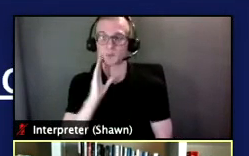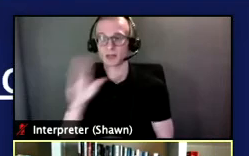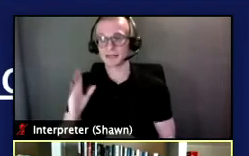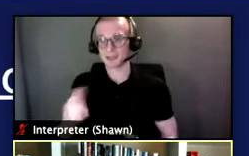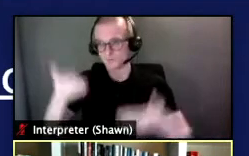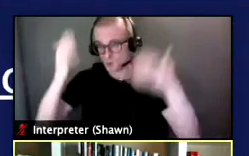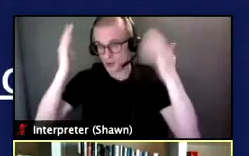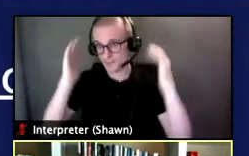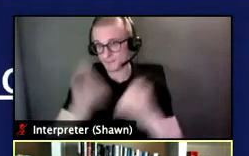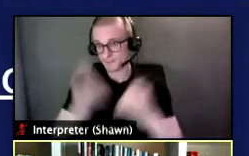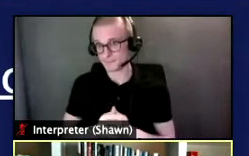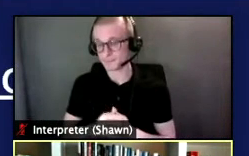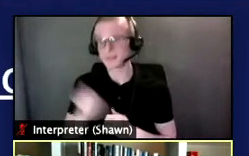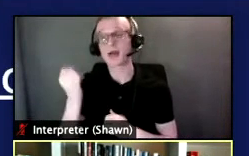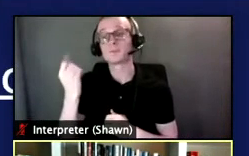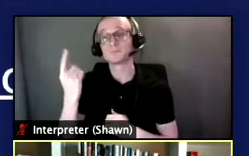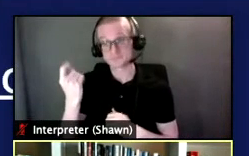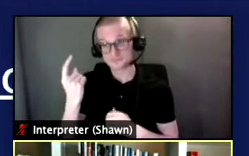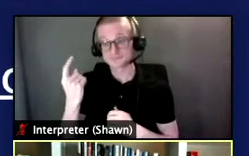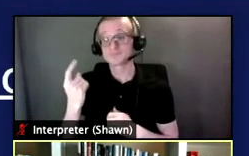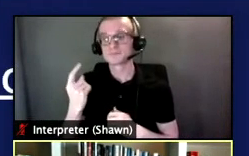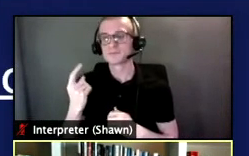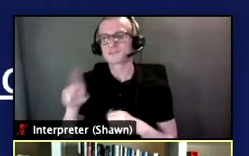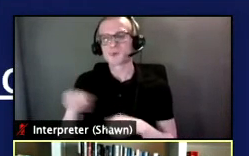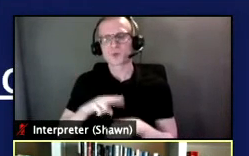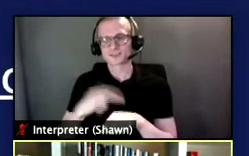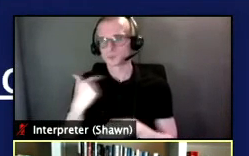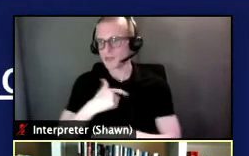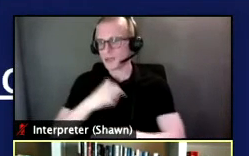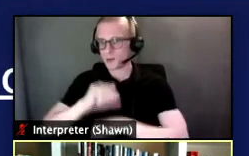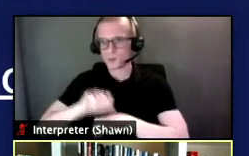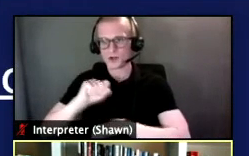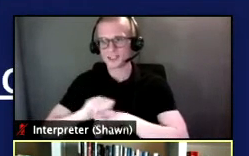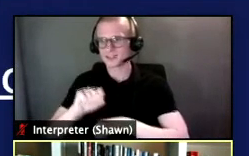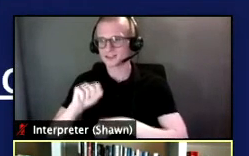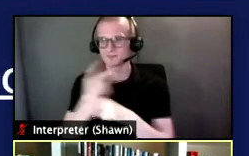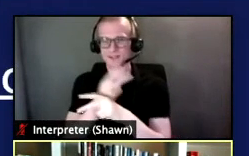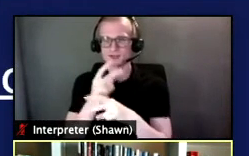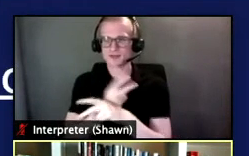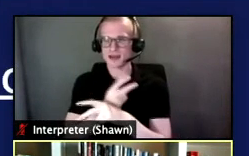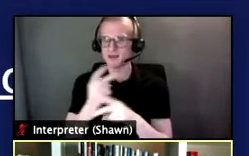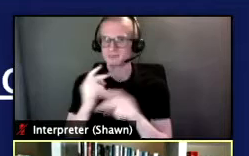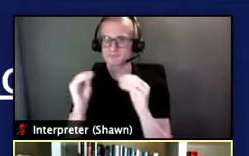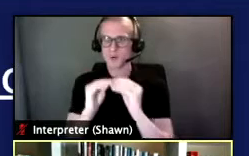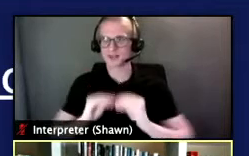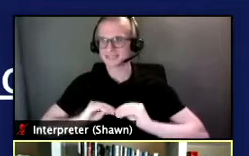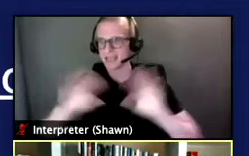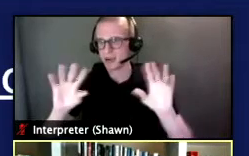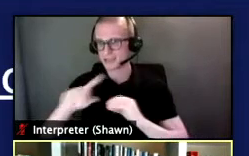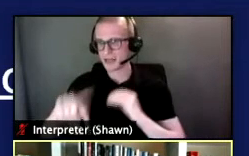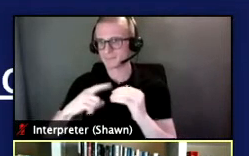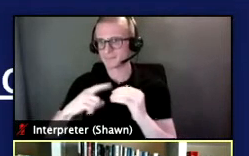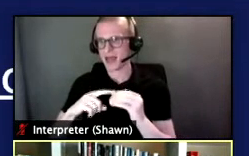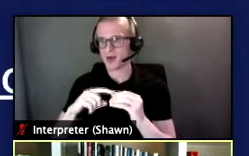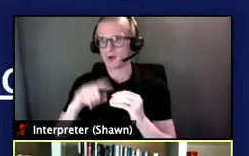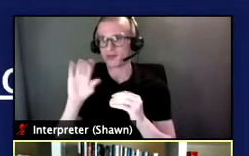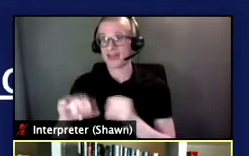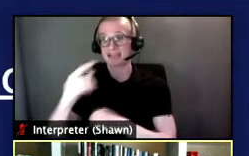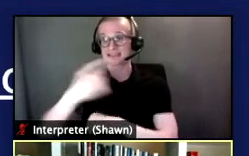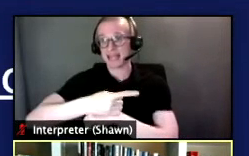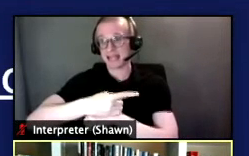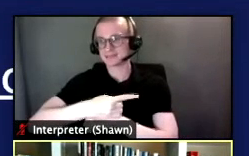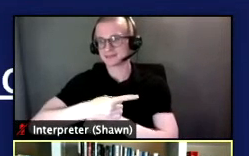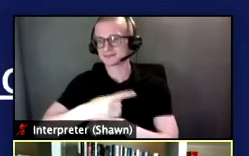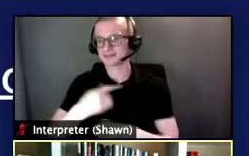underway as we speak to be more clear about what that date might be. I would very much like to know